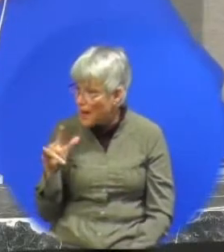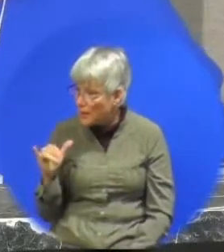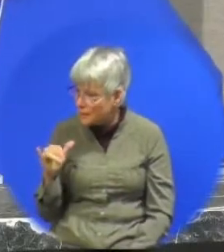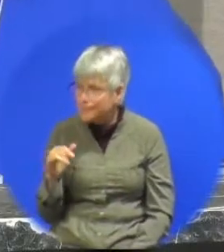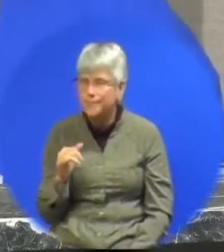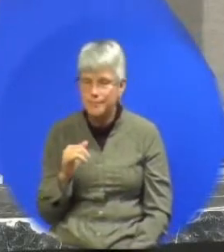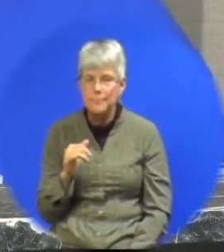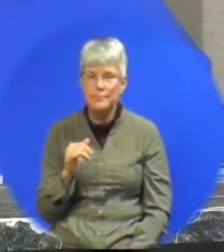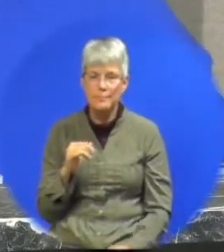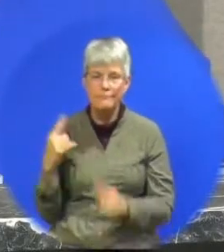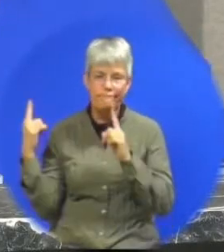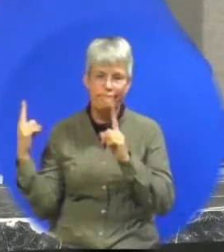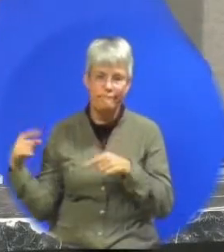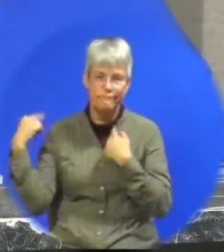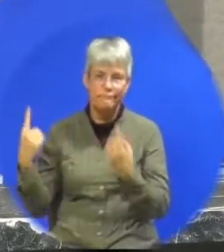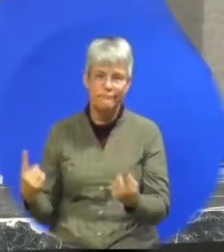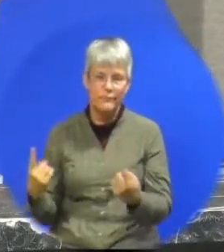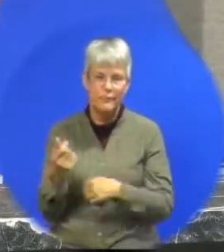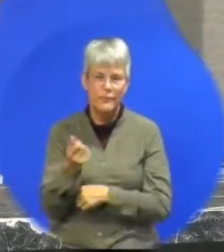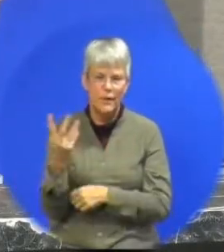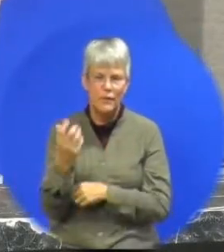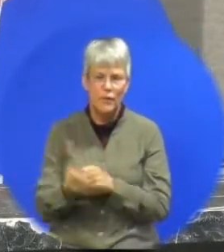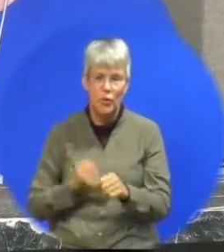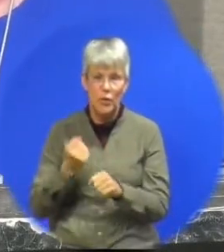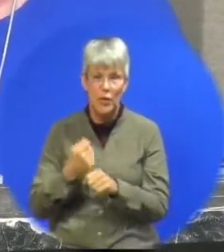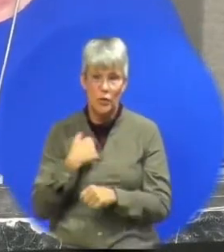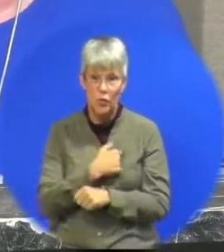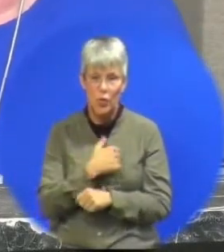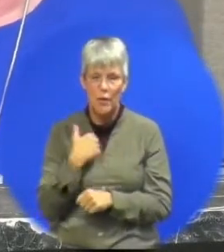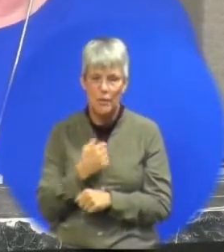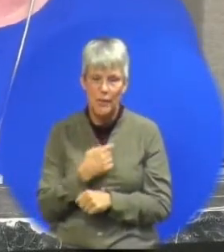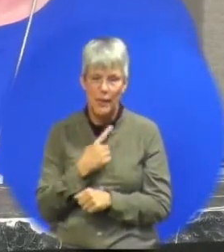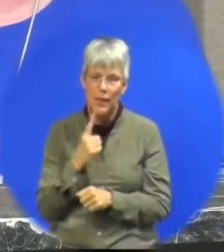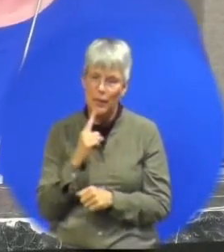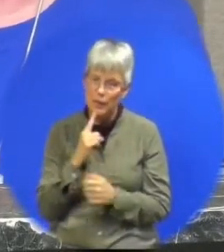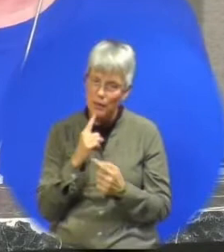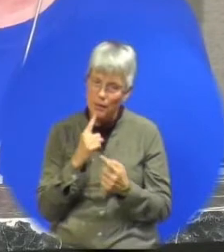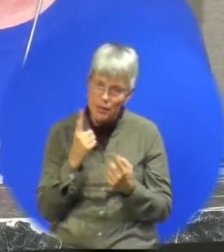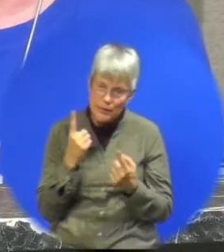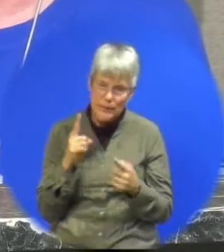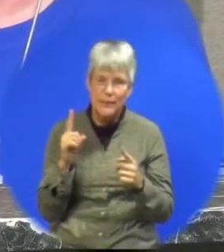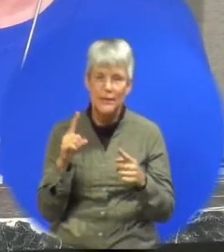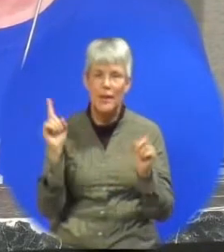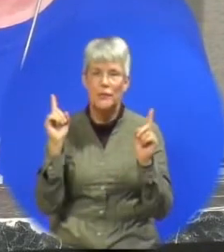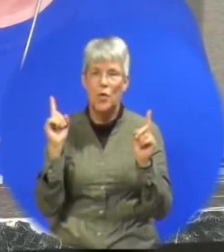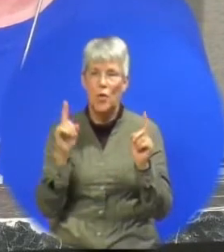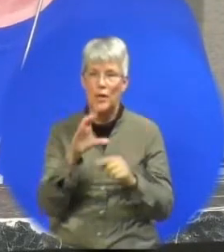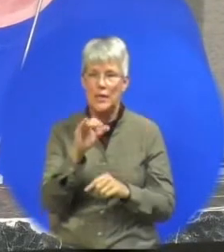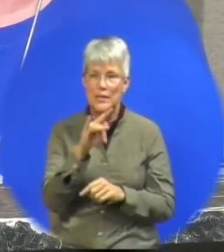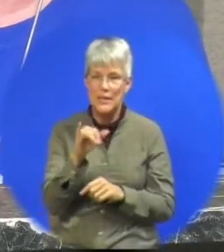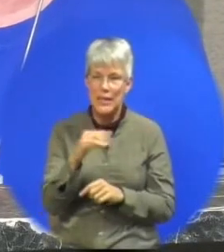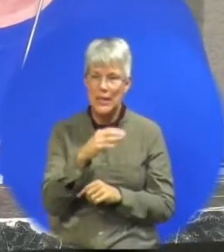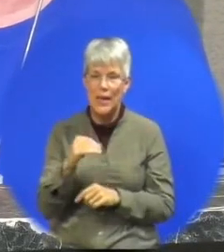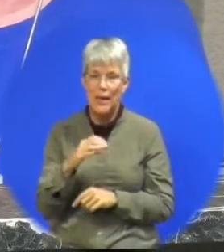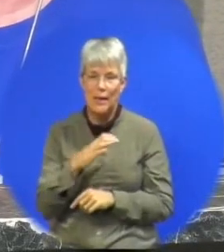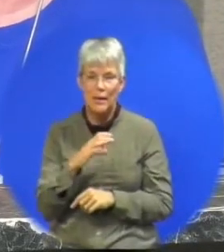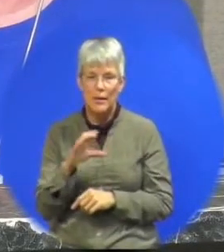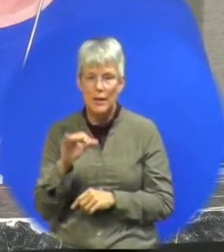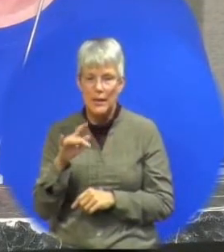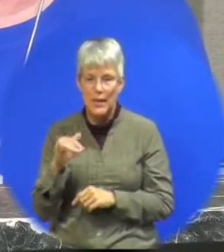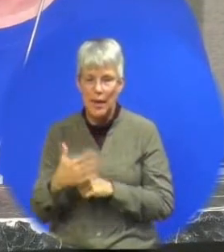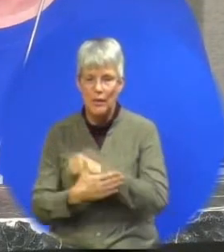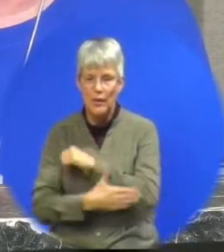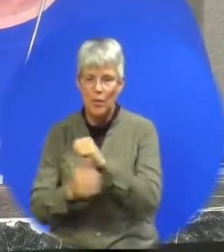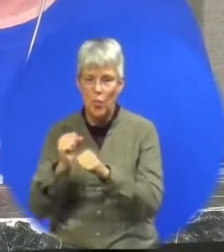over the past few years, we have been extremely successful in the city and the county working together with BDI